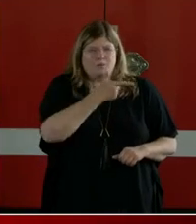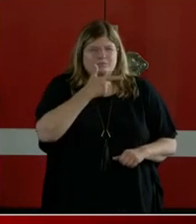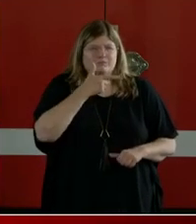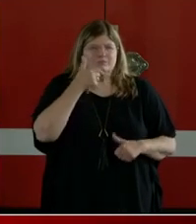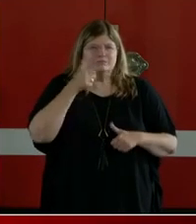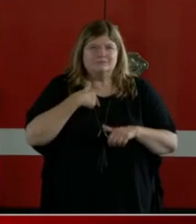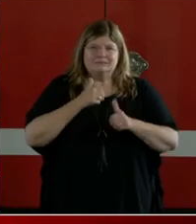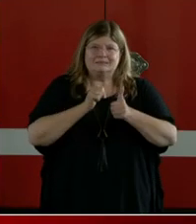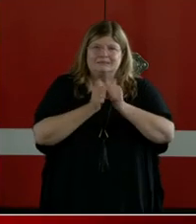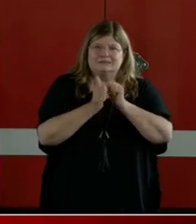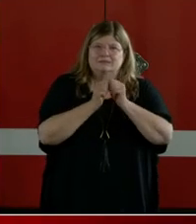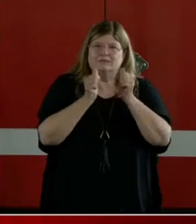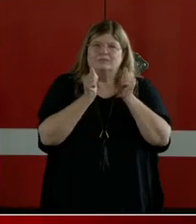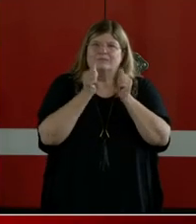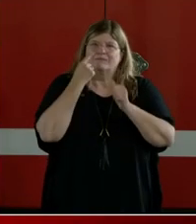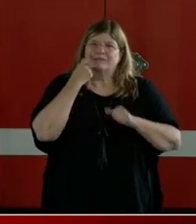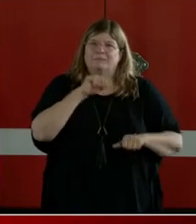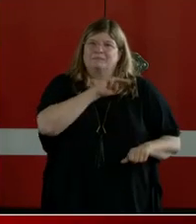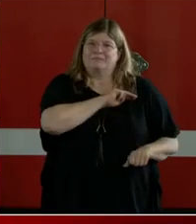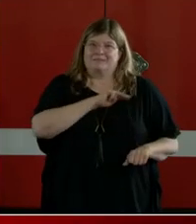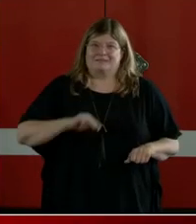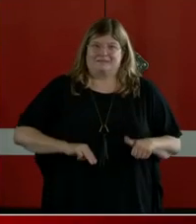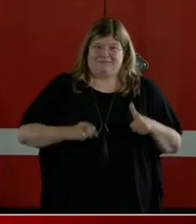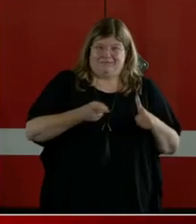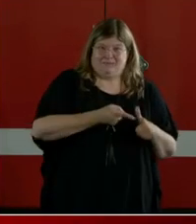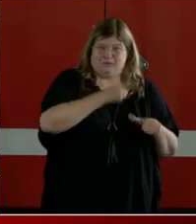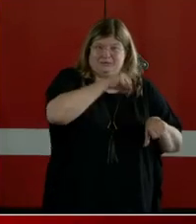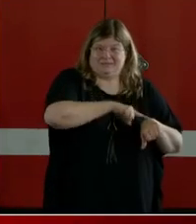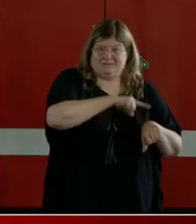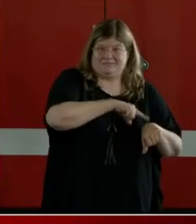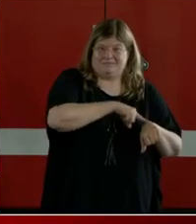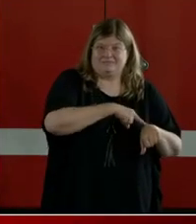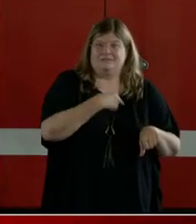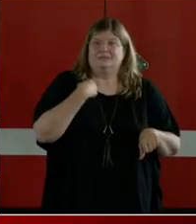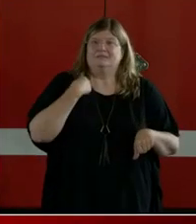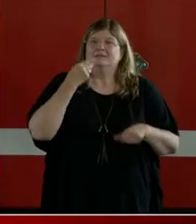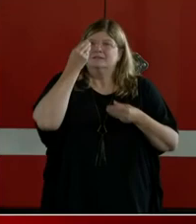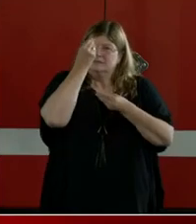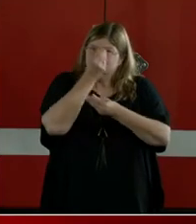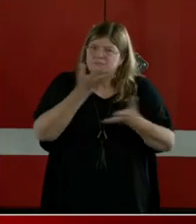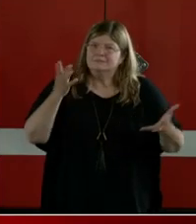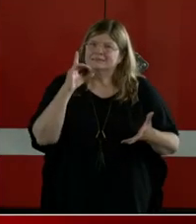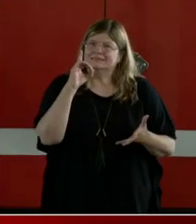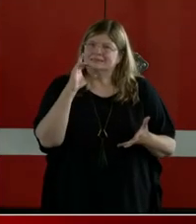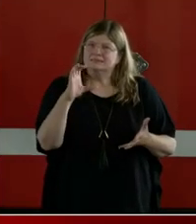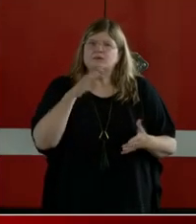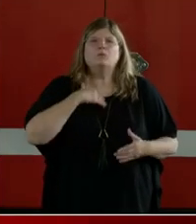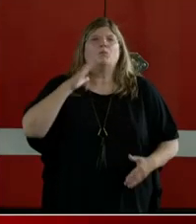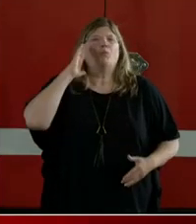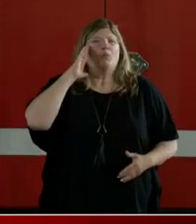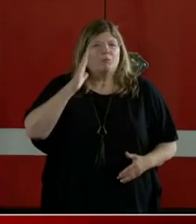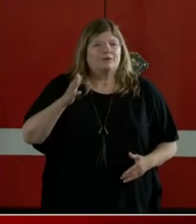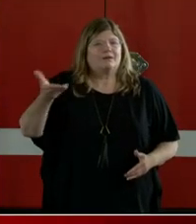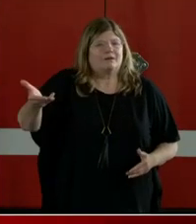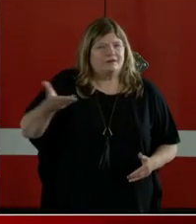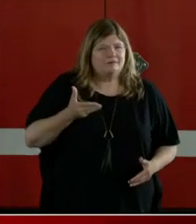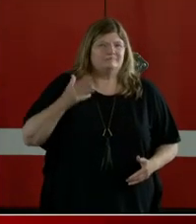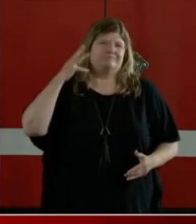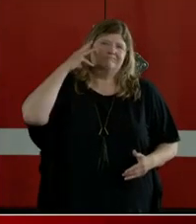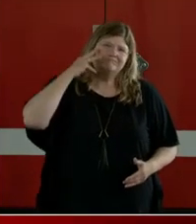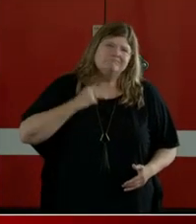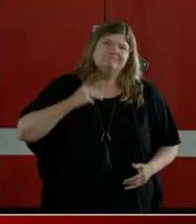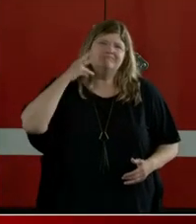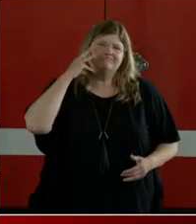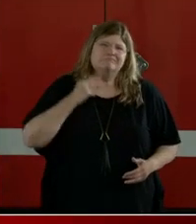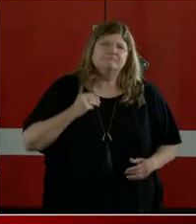for mayor for the first time. I told D.C. residents I would hire an experienced and forward-thinking leader